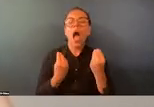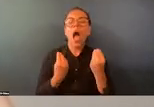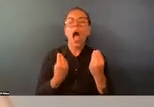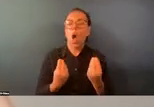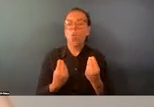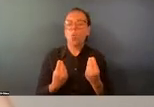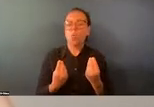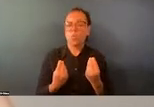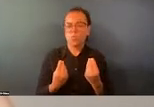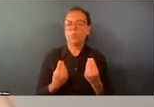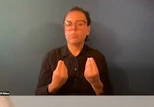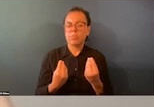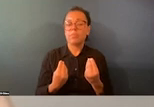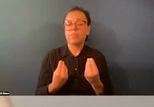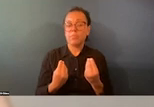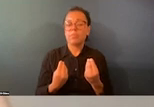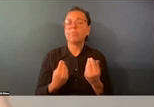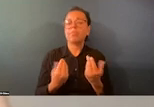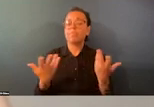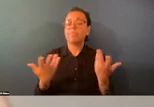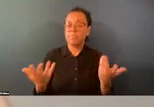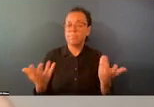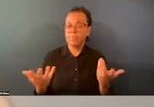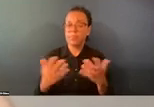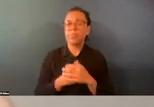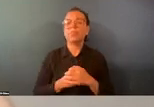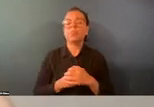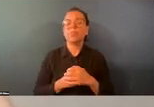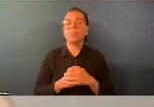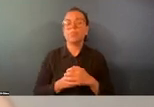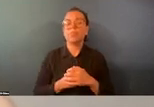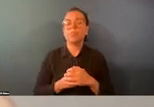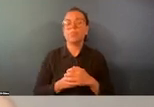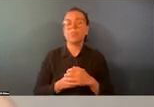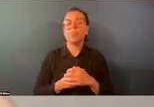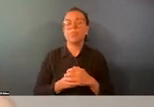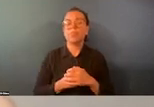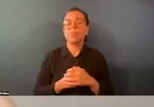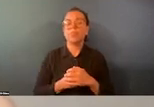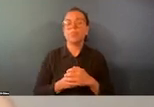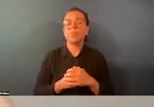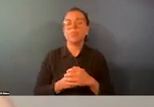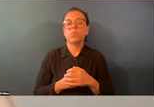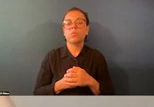offer alternative for the consideration.